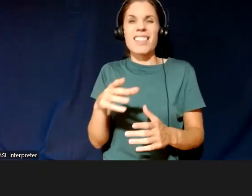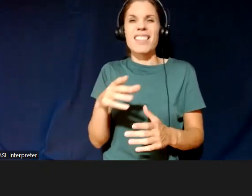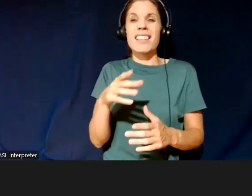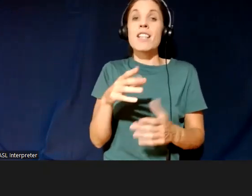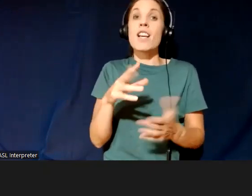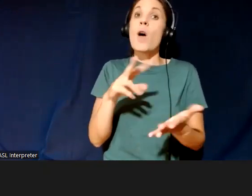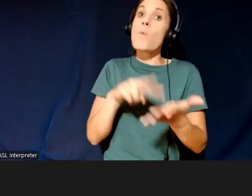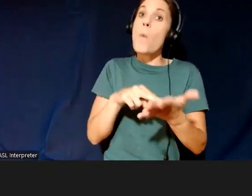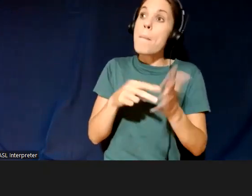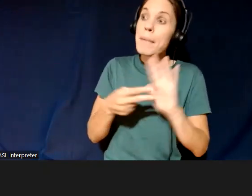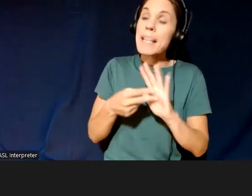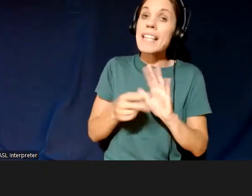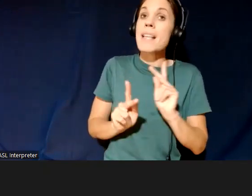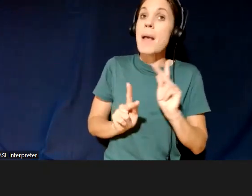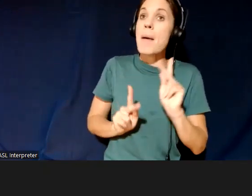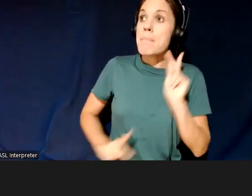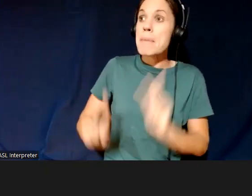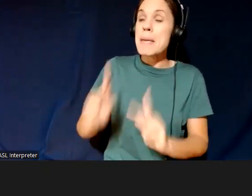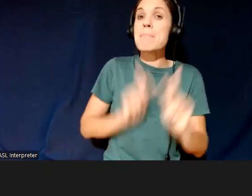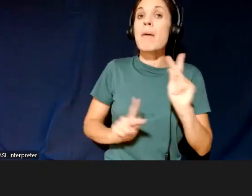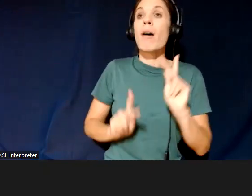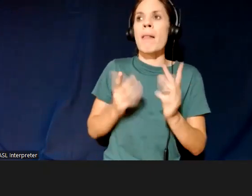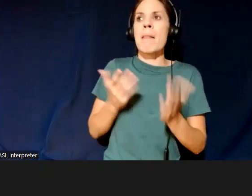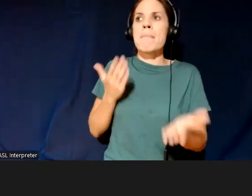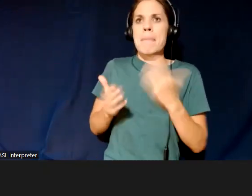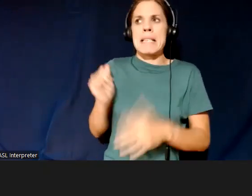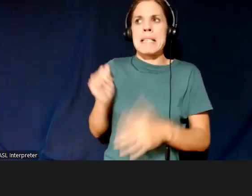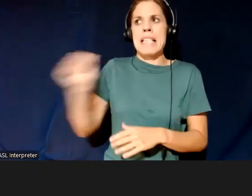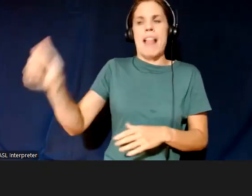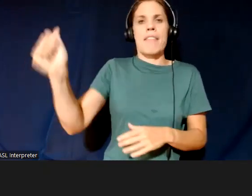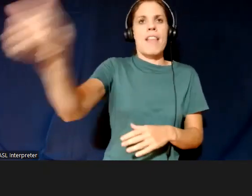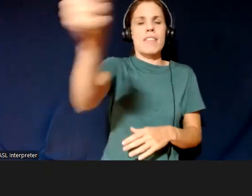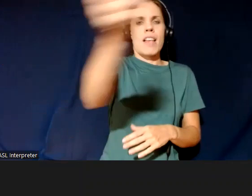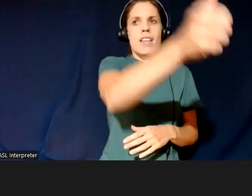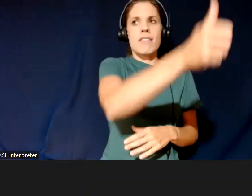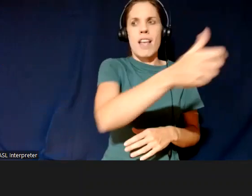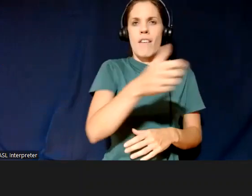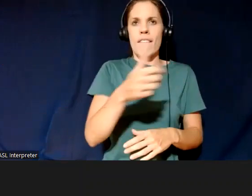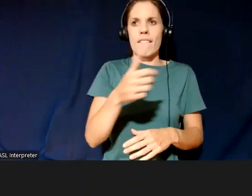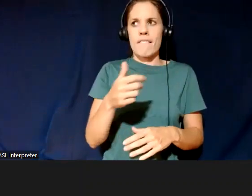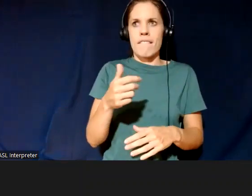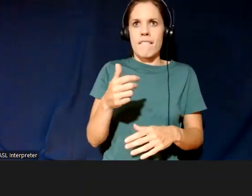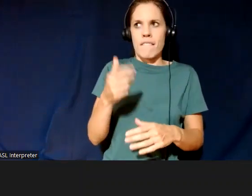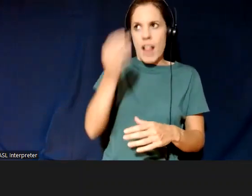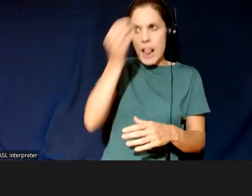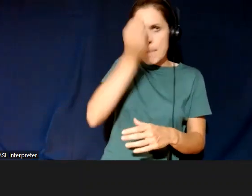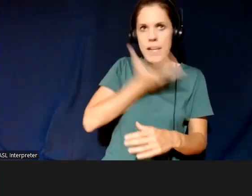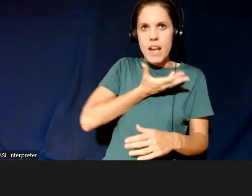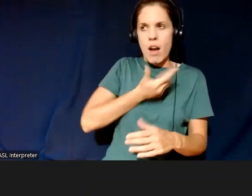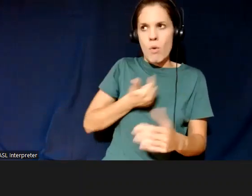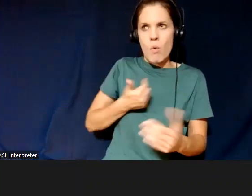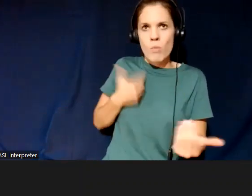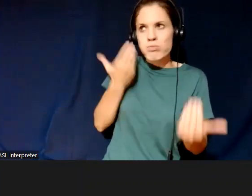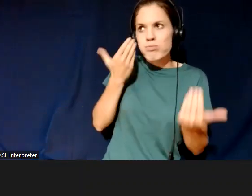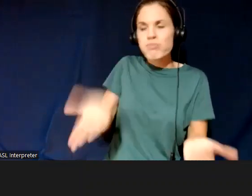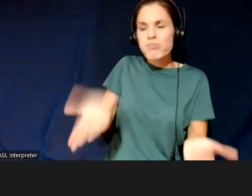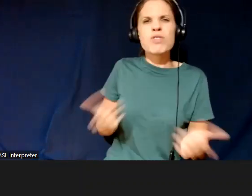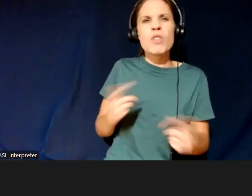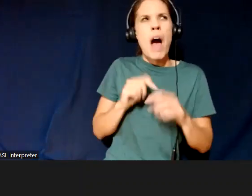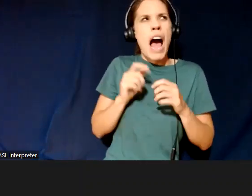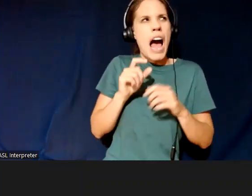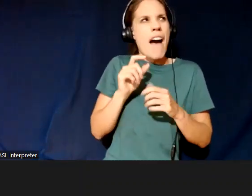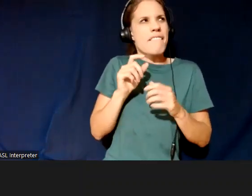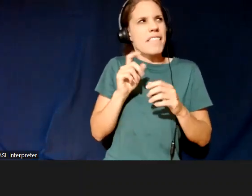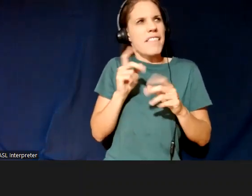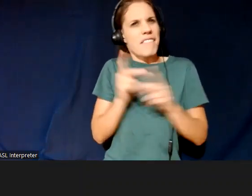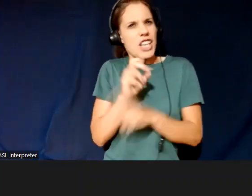it themselves and not contacting me and not letting me know. And so I'll have to figure out a way to if they